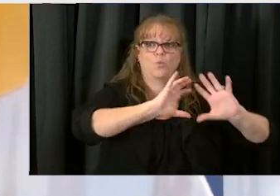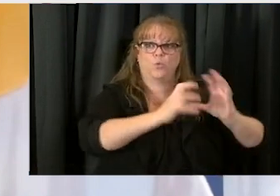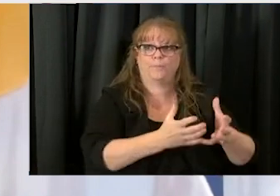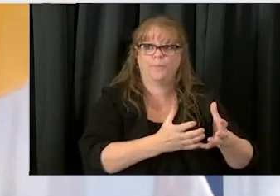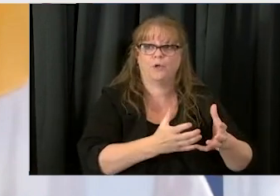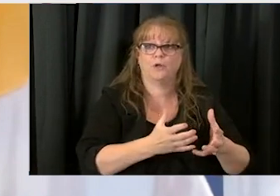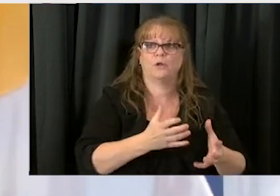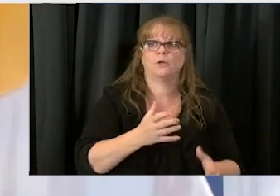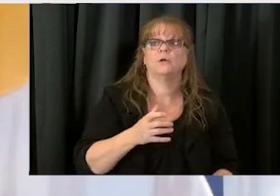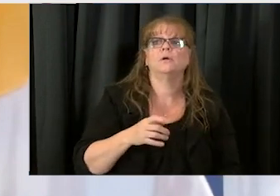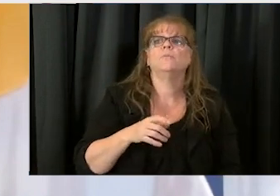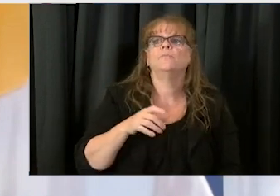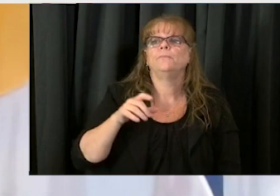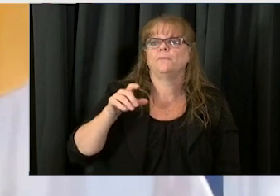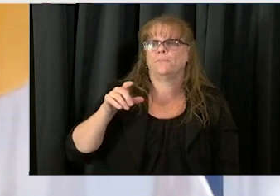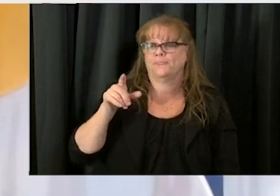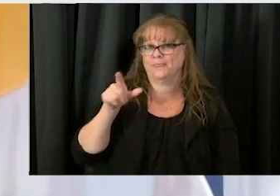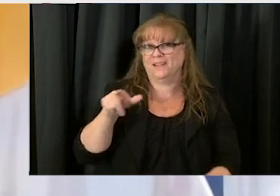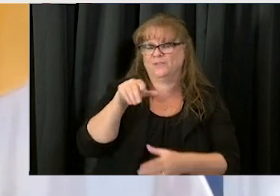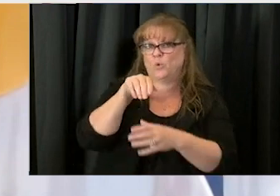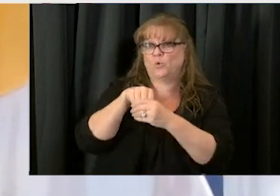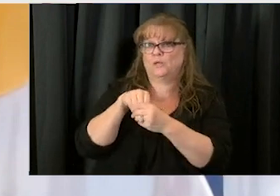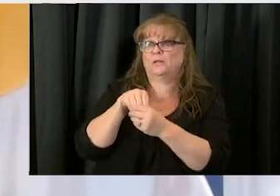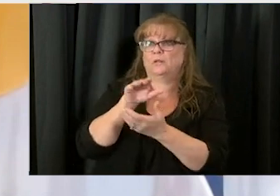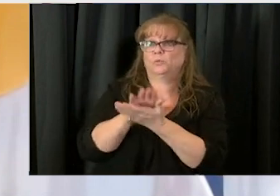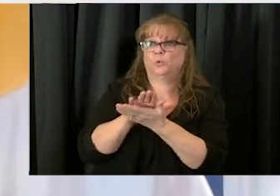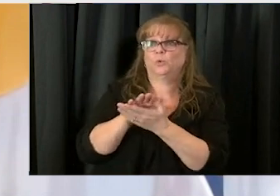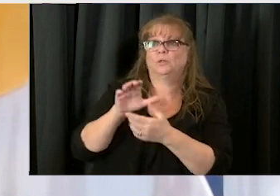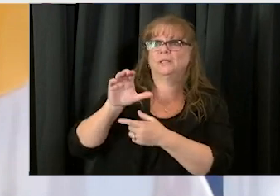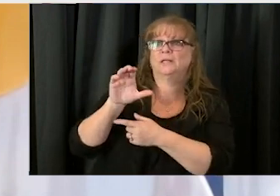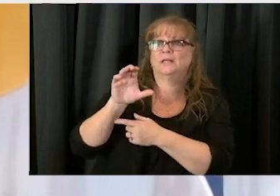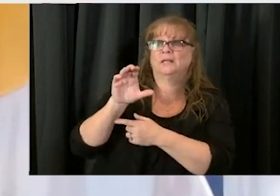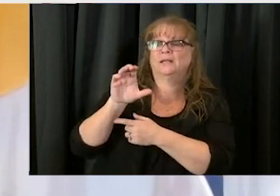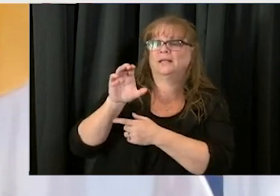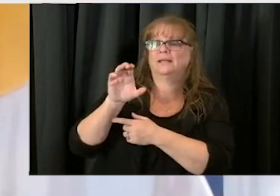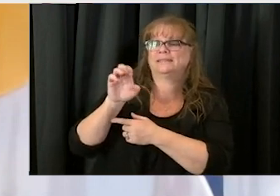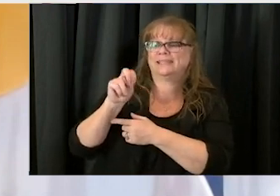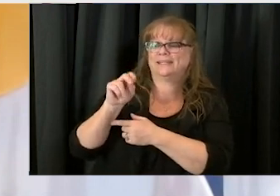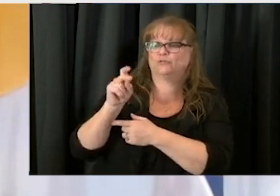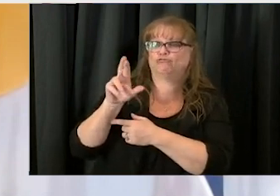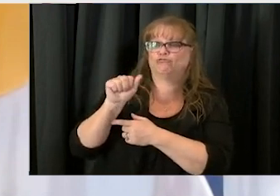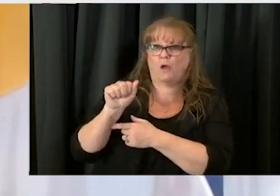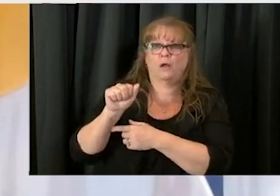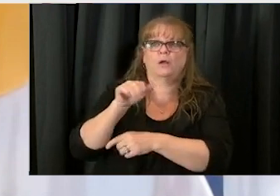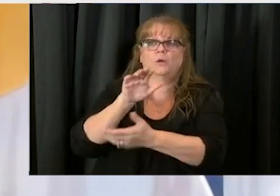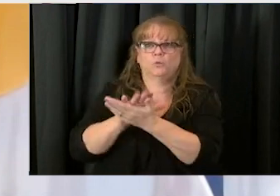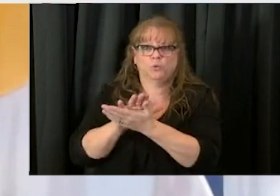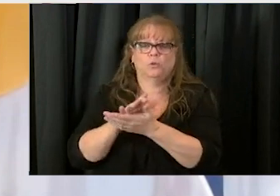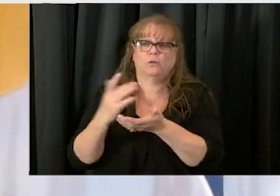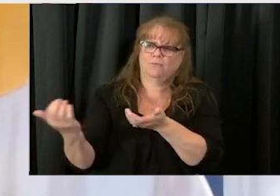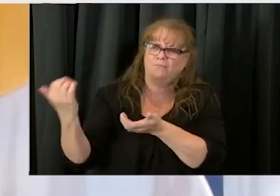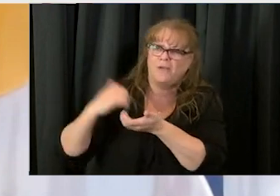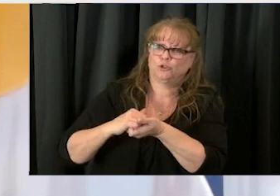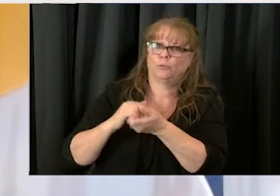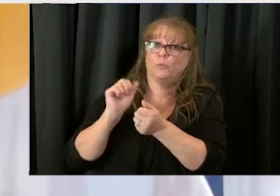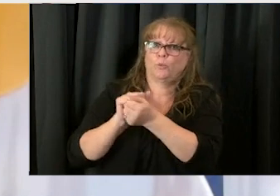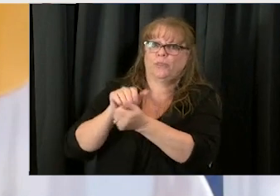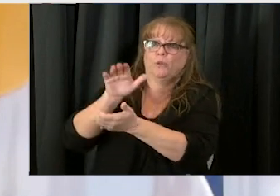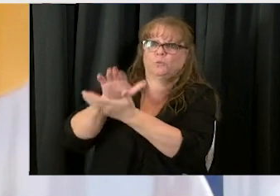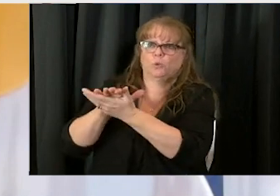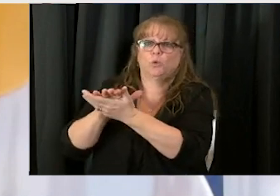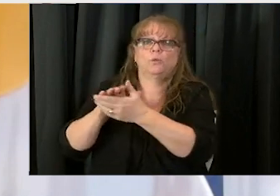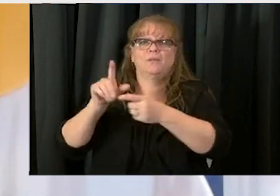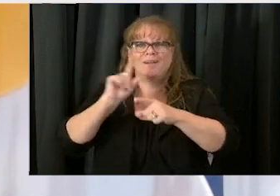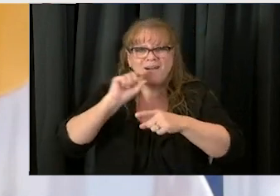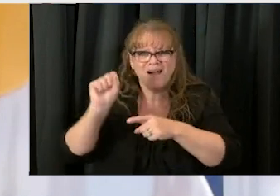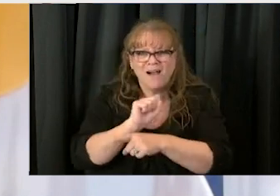We would encourage all medical providers, including school nurses, to be vaccinated so that they can successfully administer care to others who